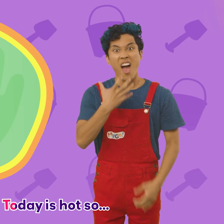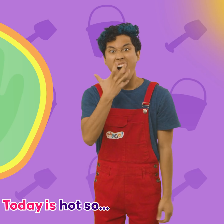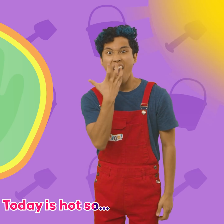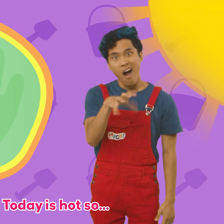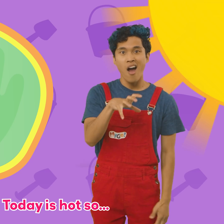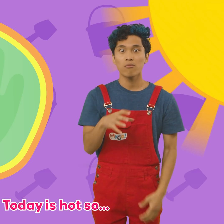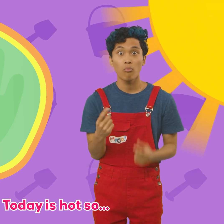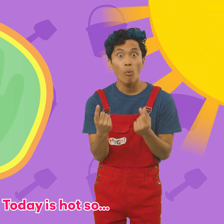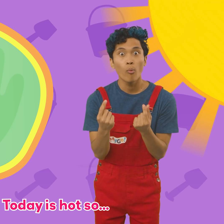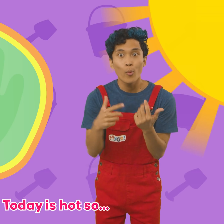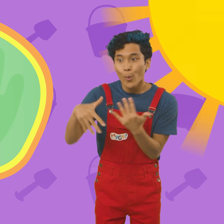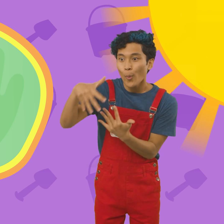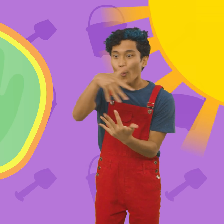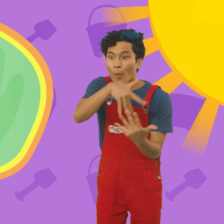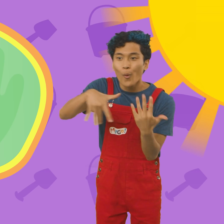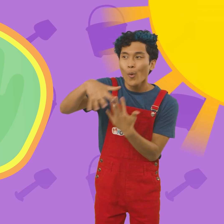Today is hot, so